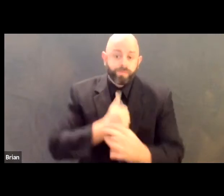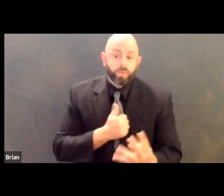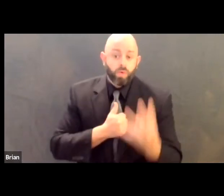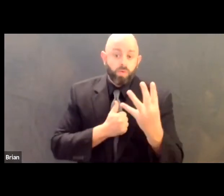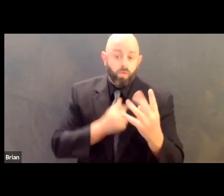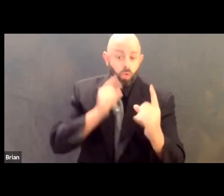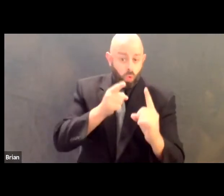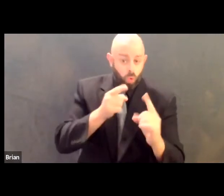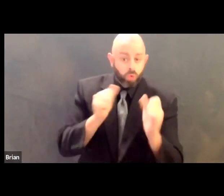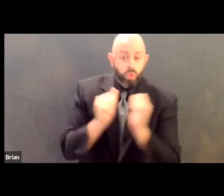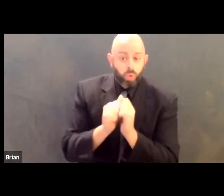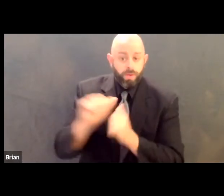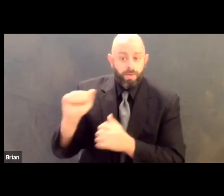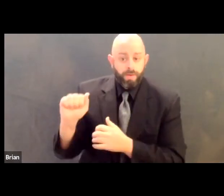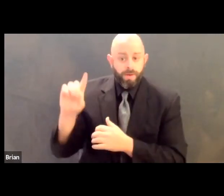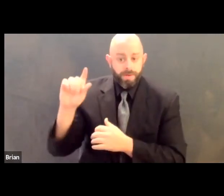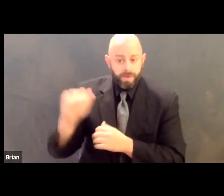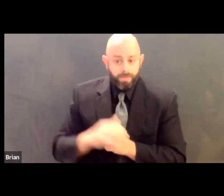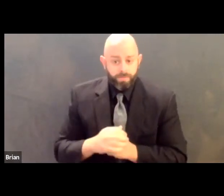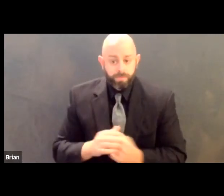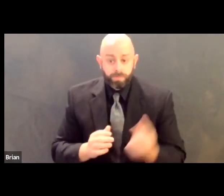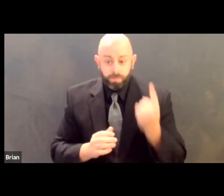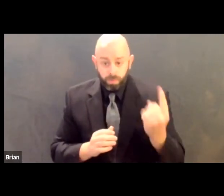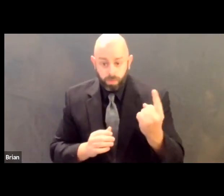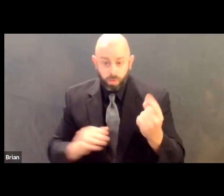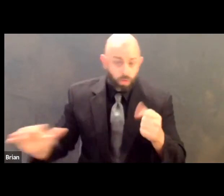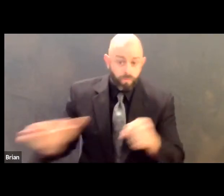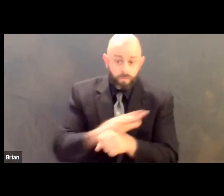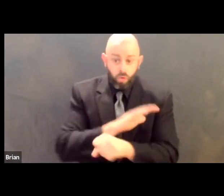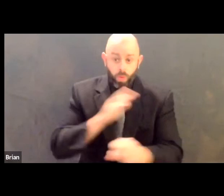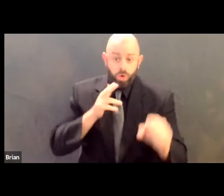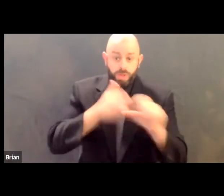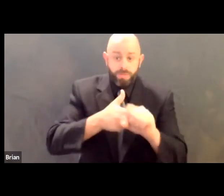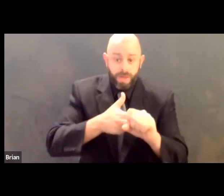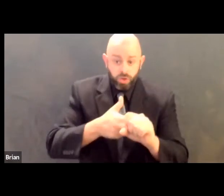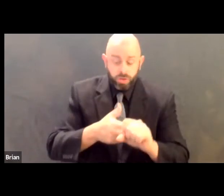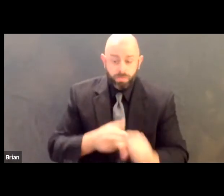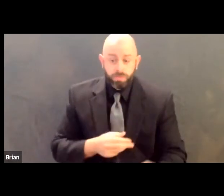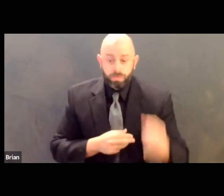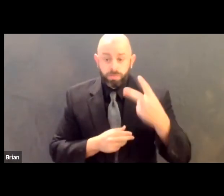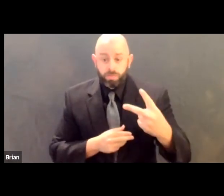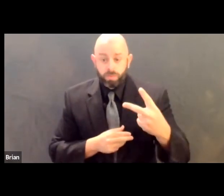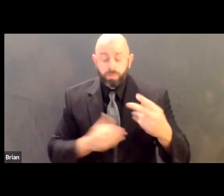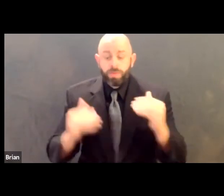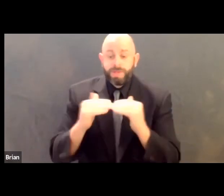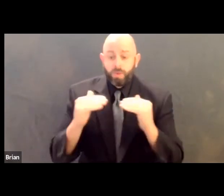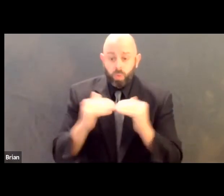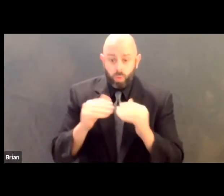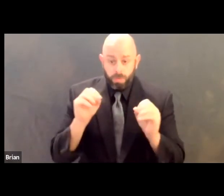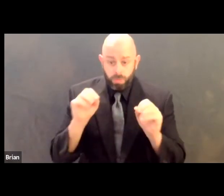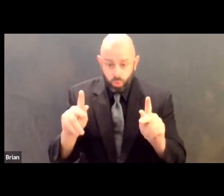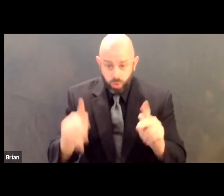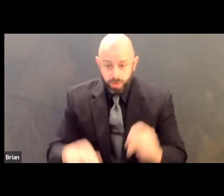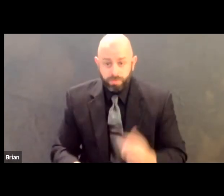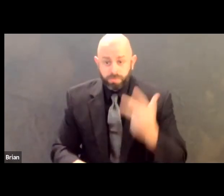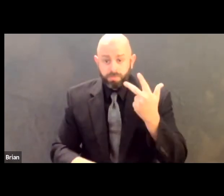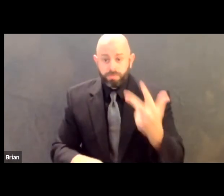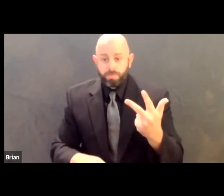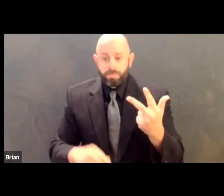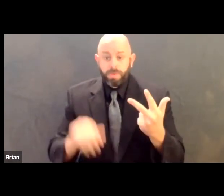ADA. Full participation, equal opportunity, independent